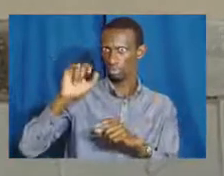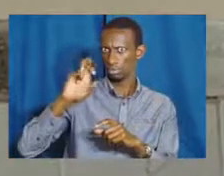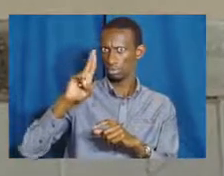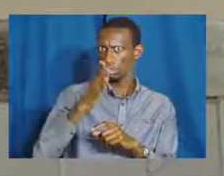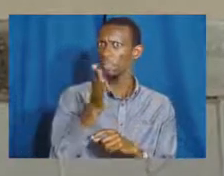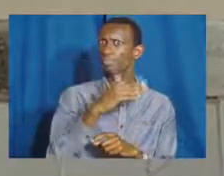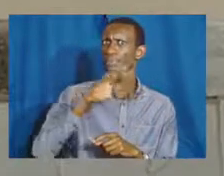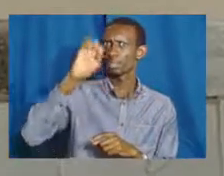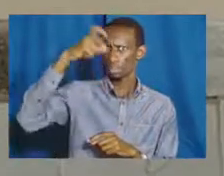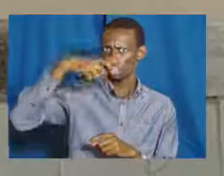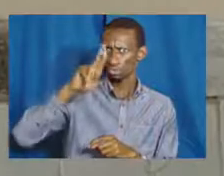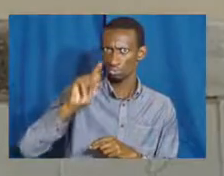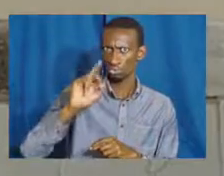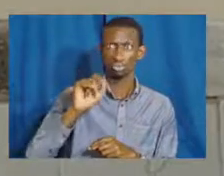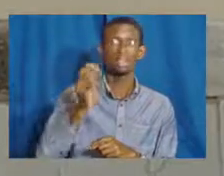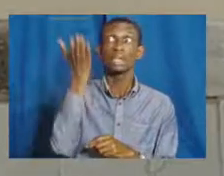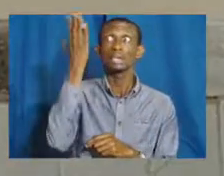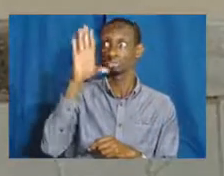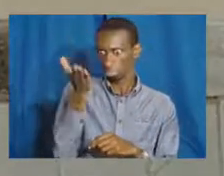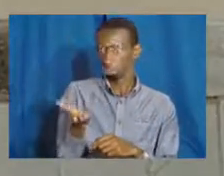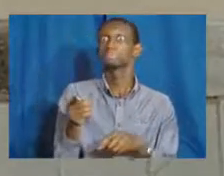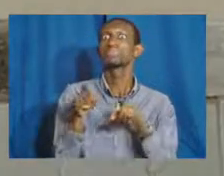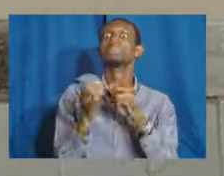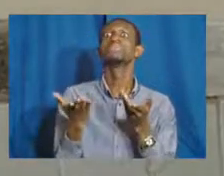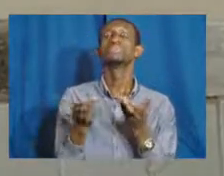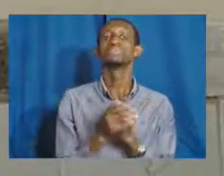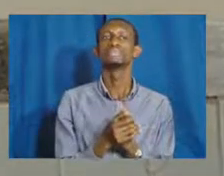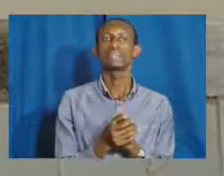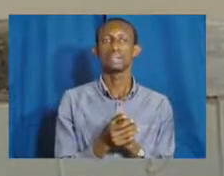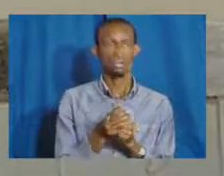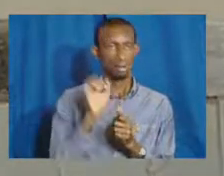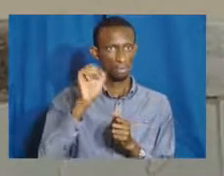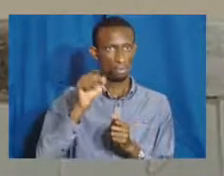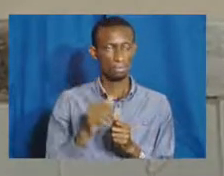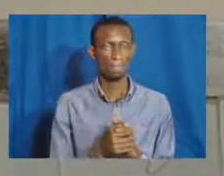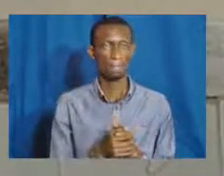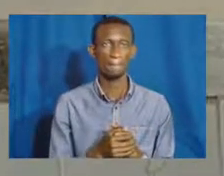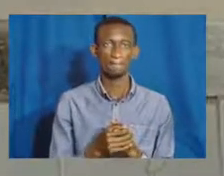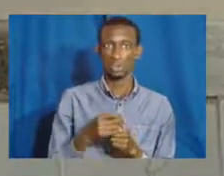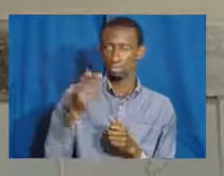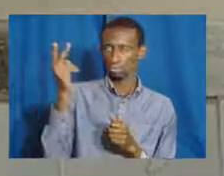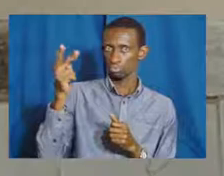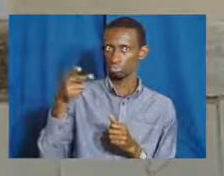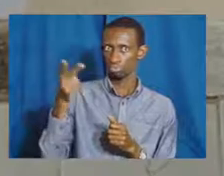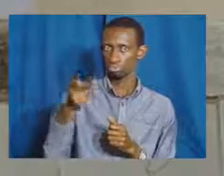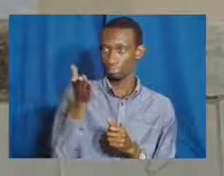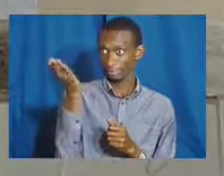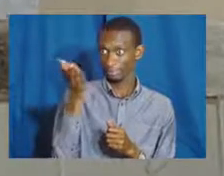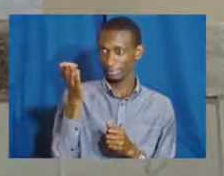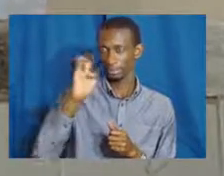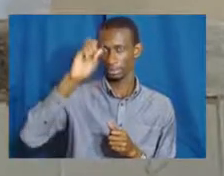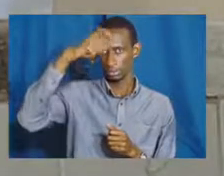denominator we have also a linear equation. Of course, this equation is possible